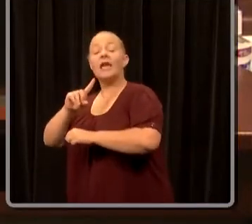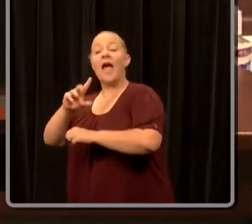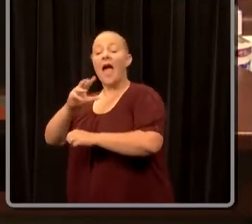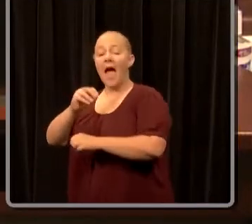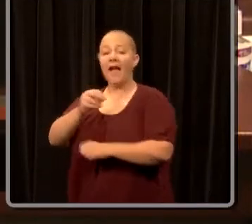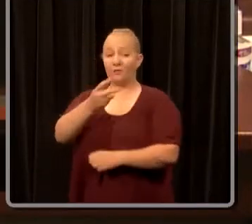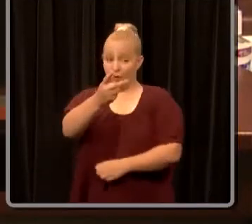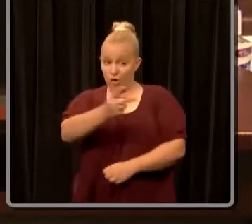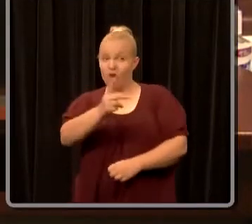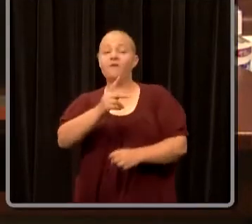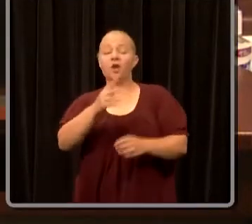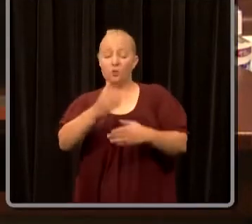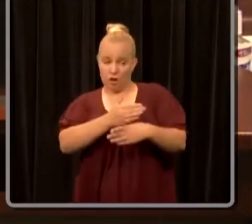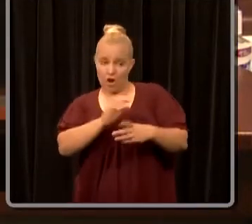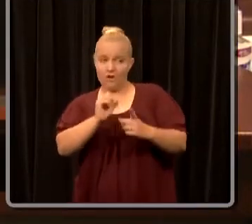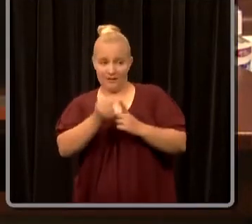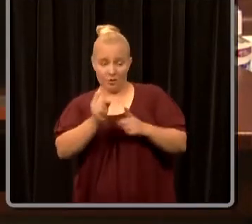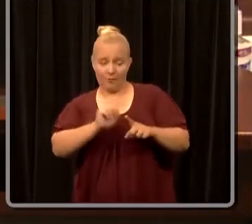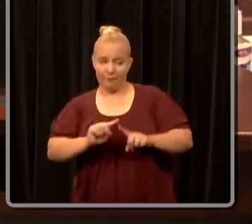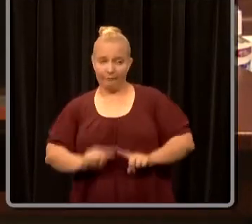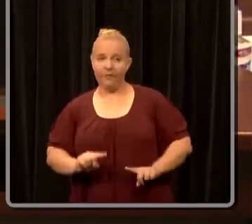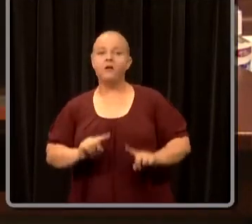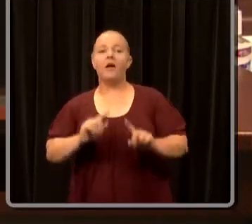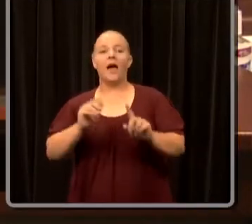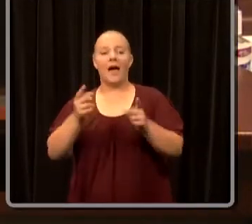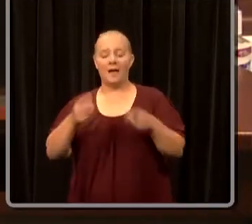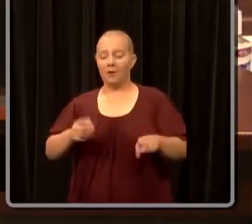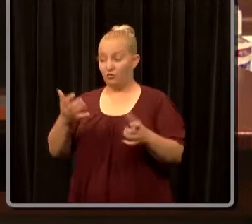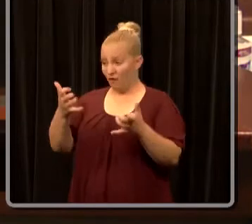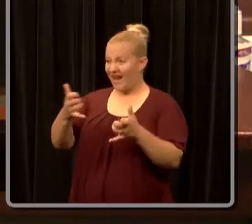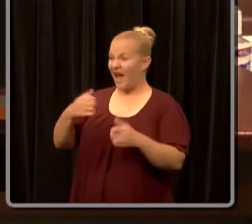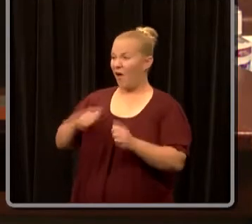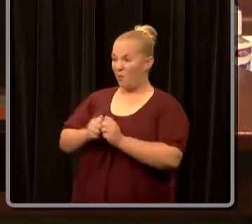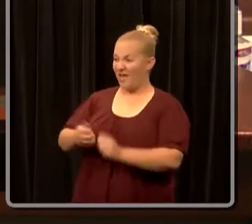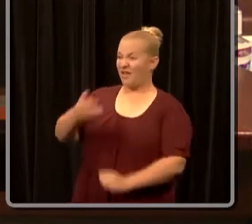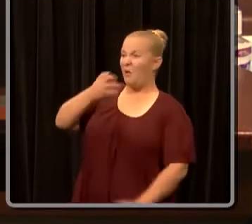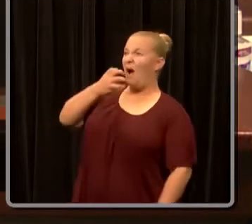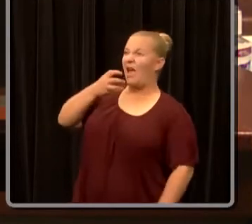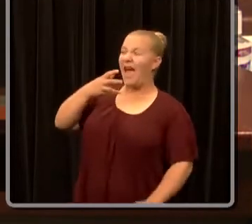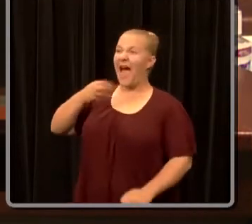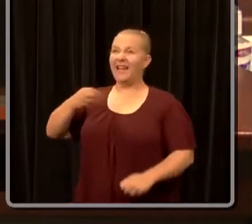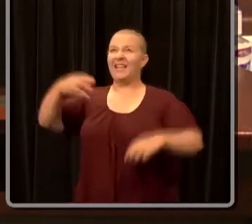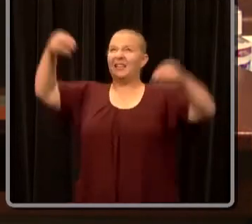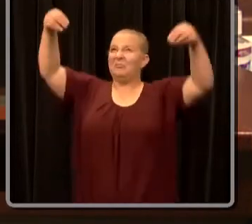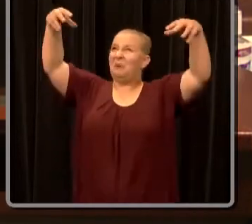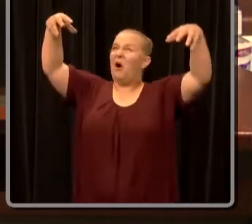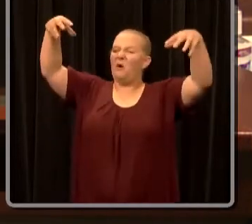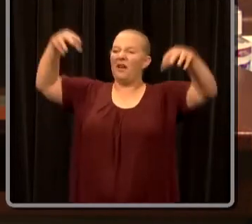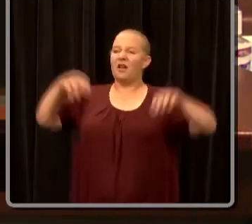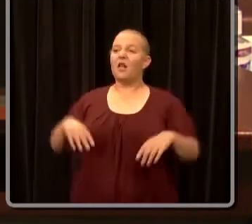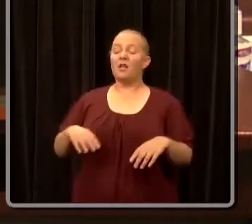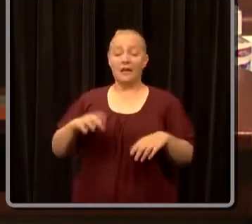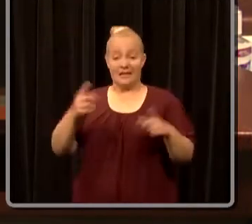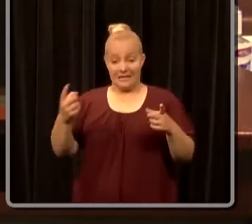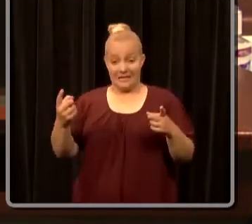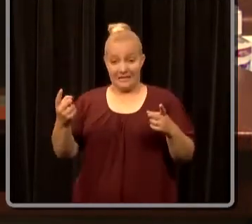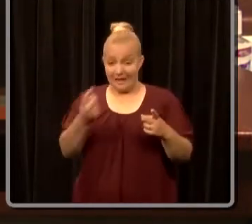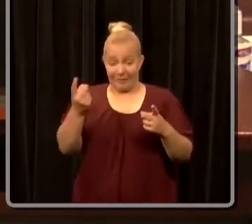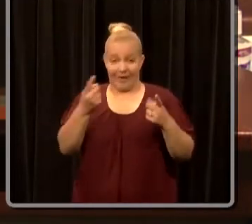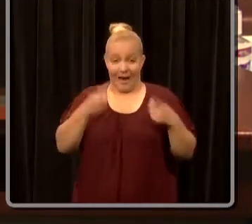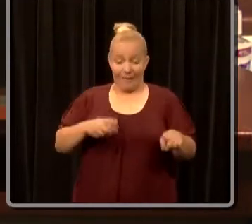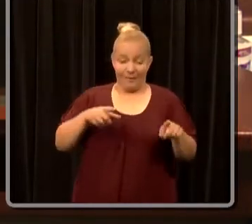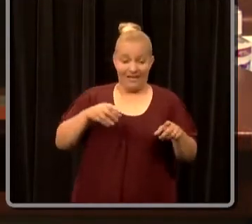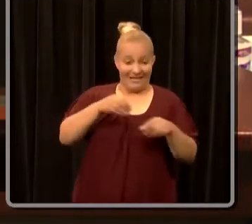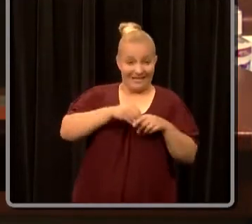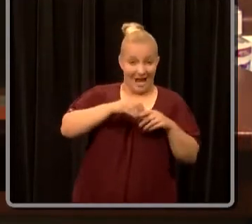Officer Kiger share those situations, is, right now with the walkie-talkie and the intercom, when we have something like that happens in a school,